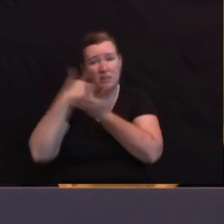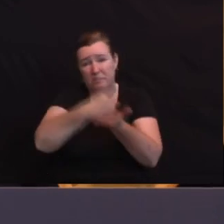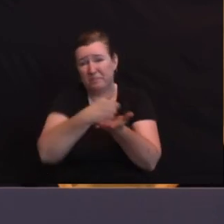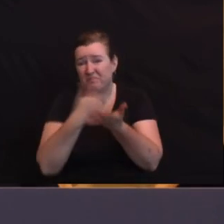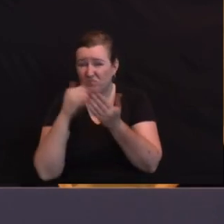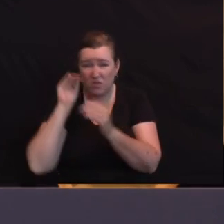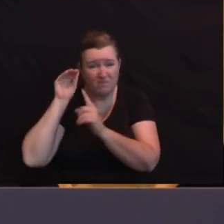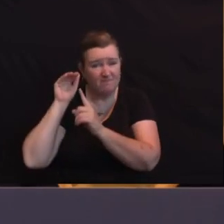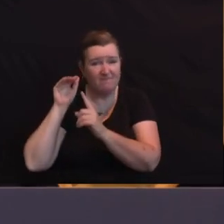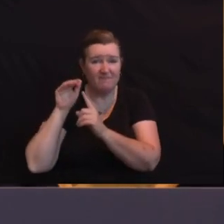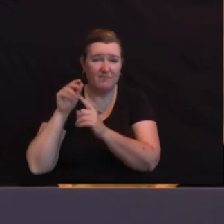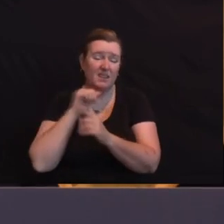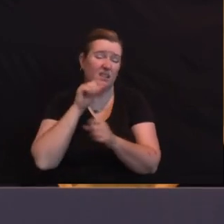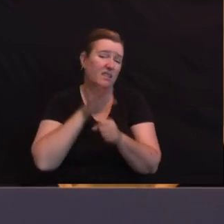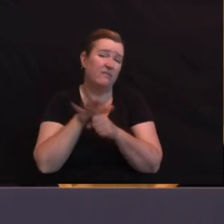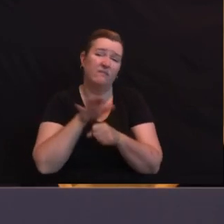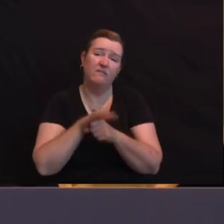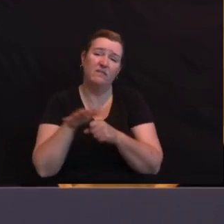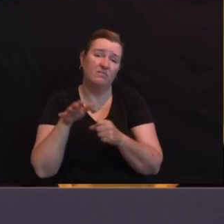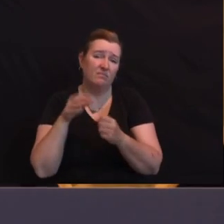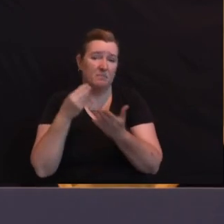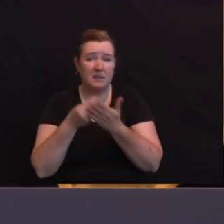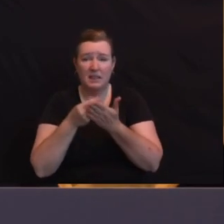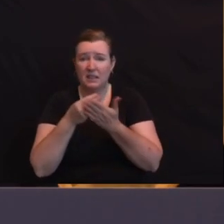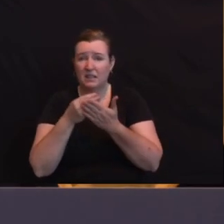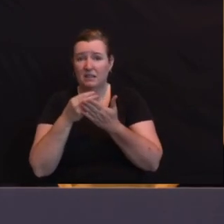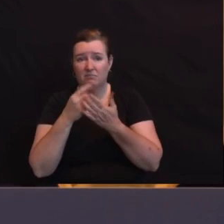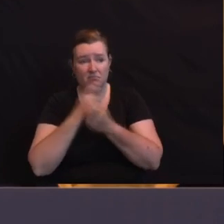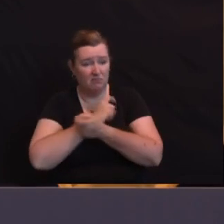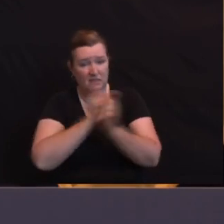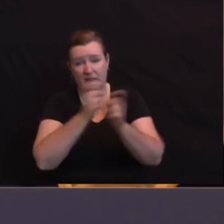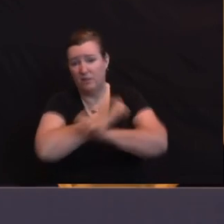resources to be able to give the full frontal